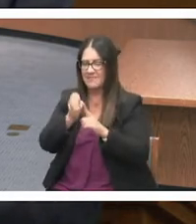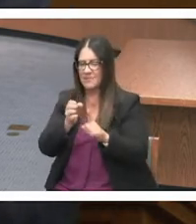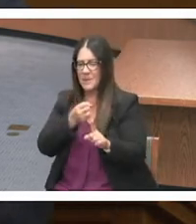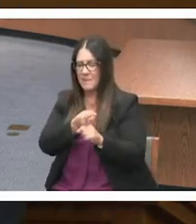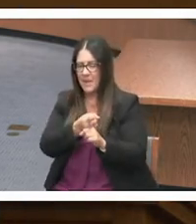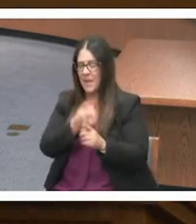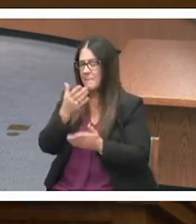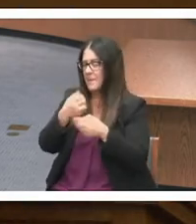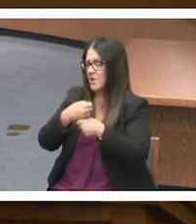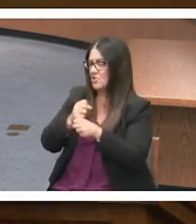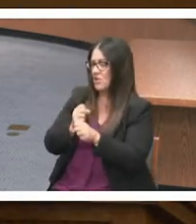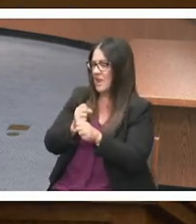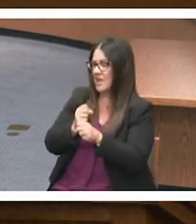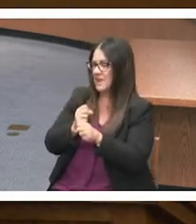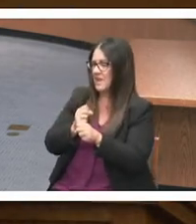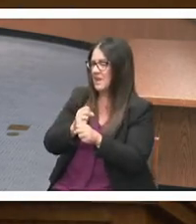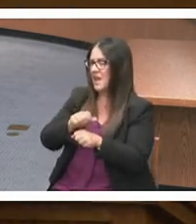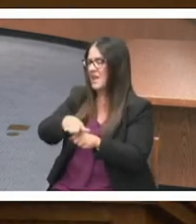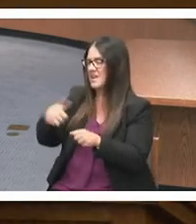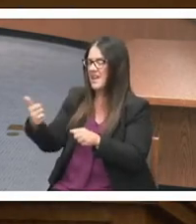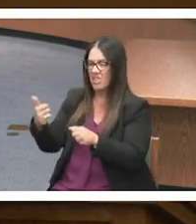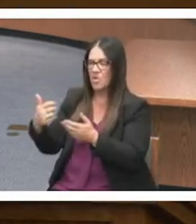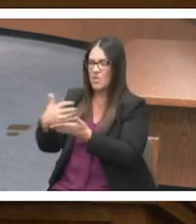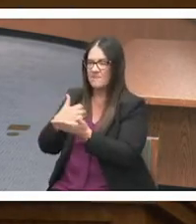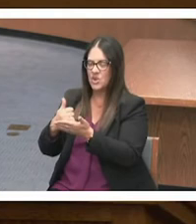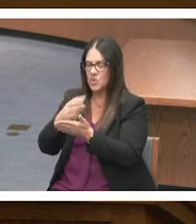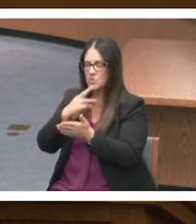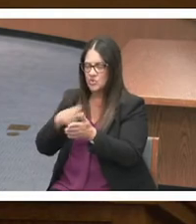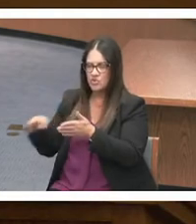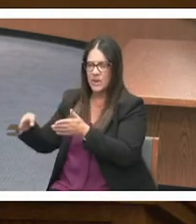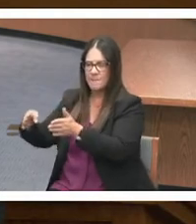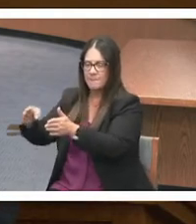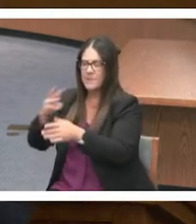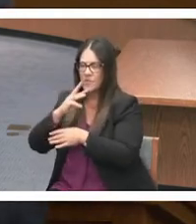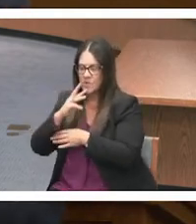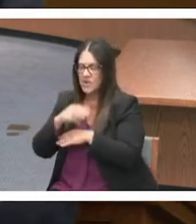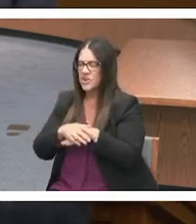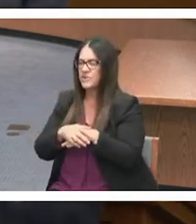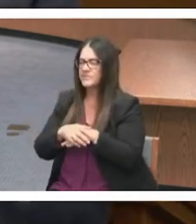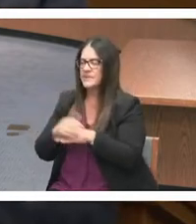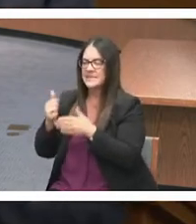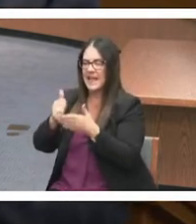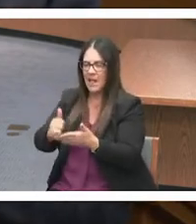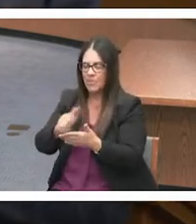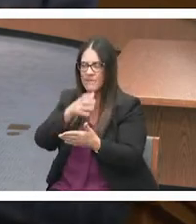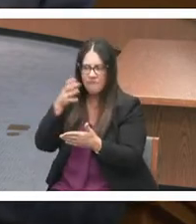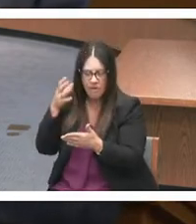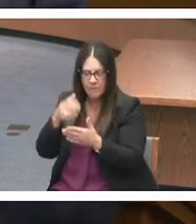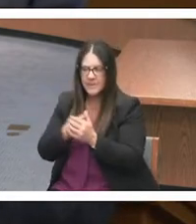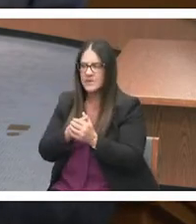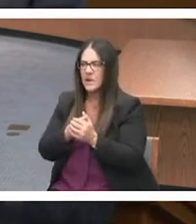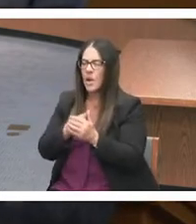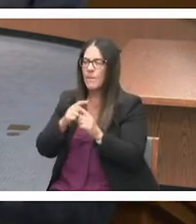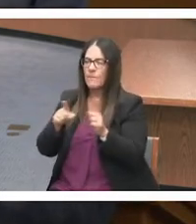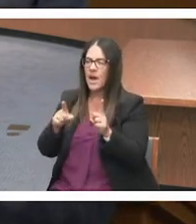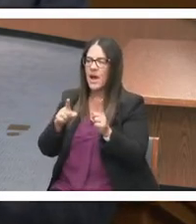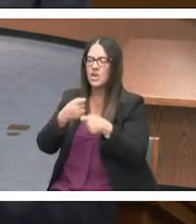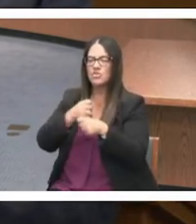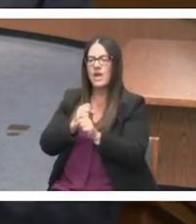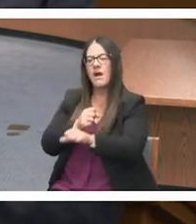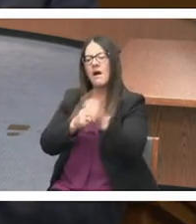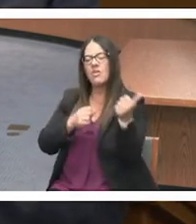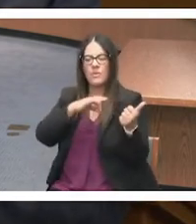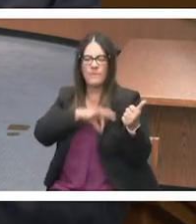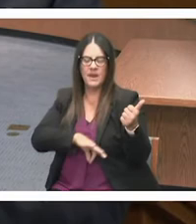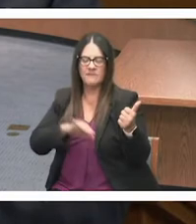maybe create an ancillary revenue stream that's not necessarily farming for the folks that end up fallowing, and then even creating some other